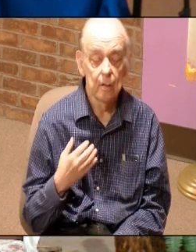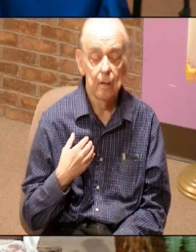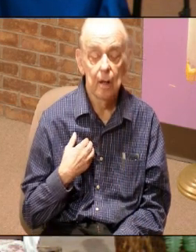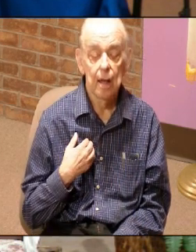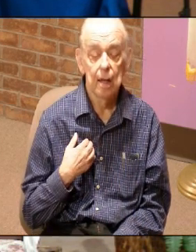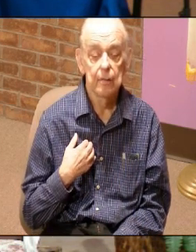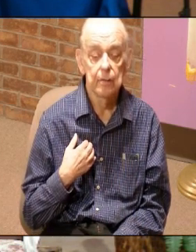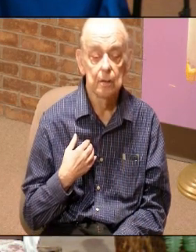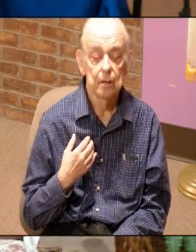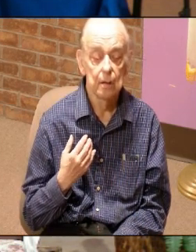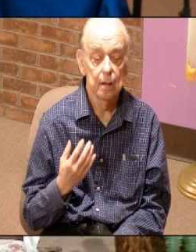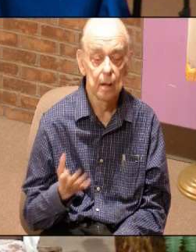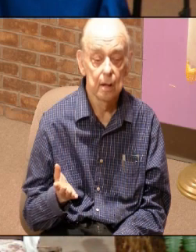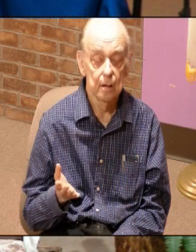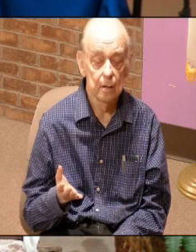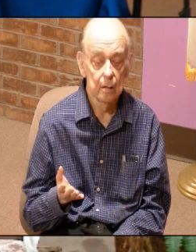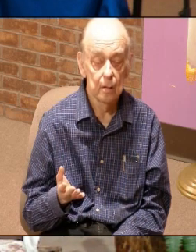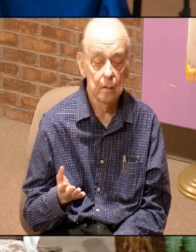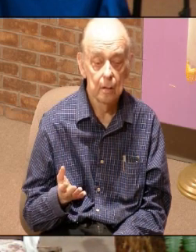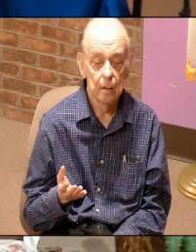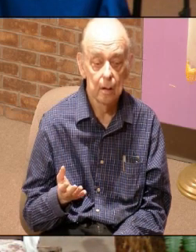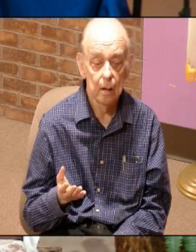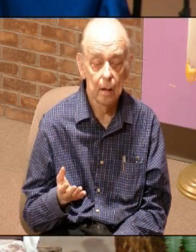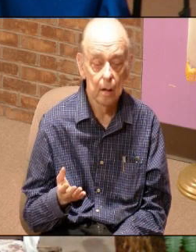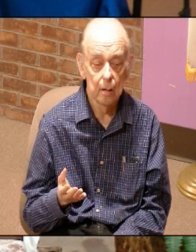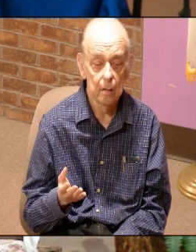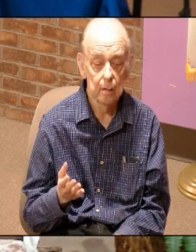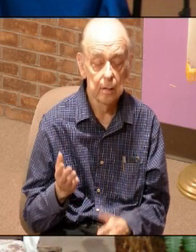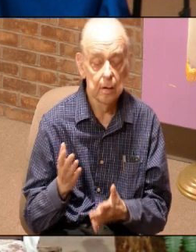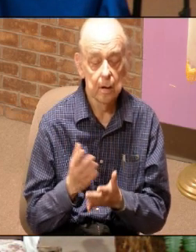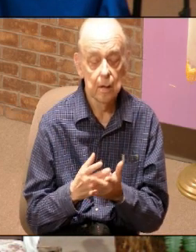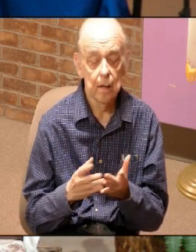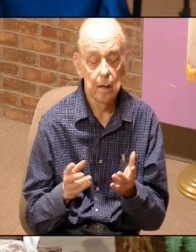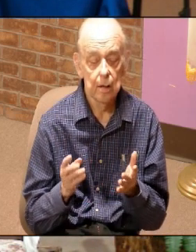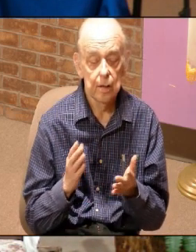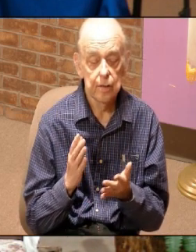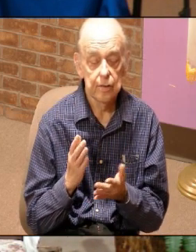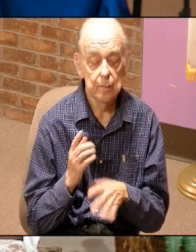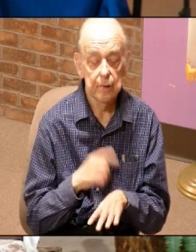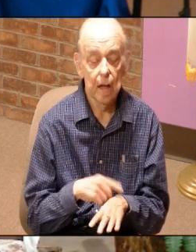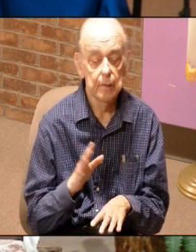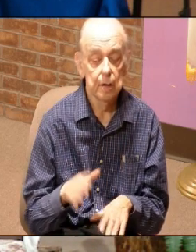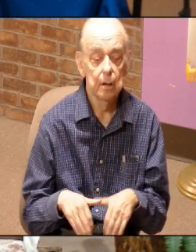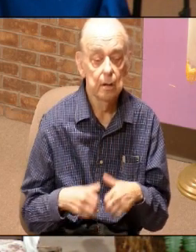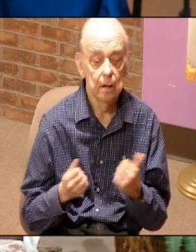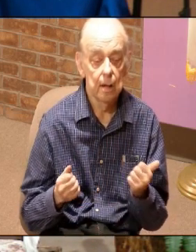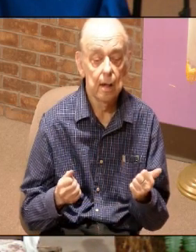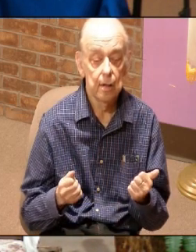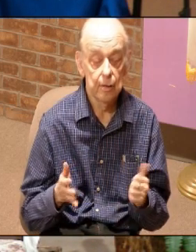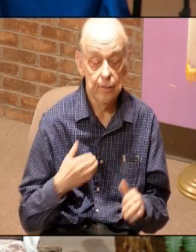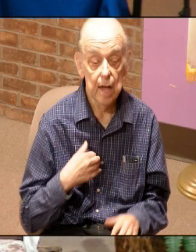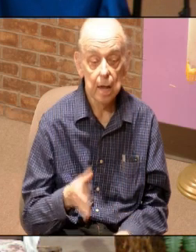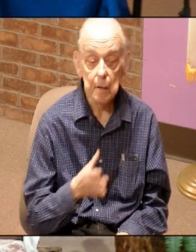had or have at some point in your life a mother?